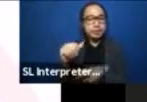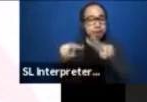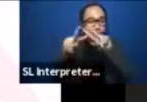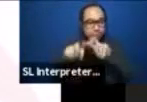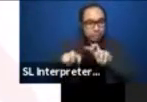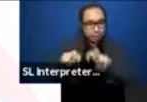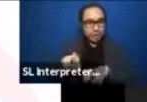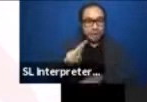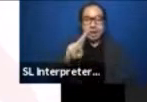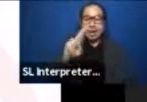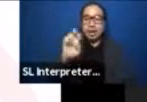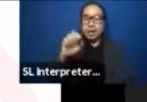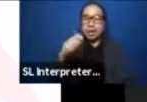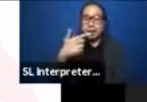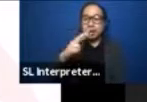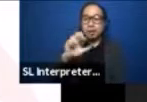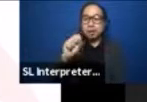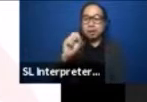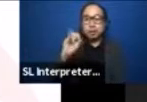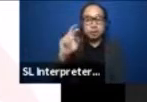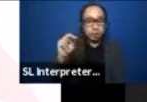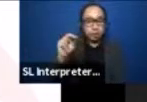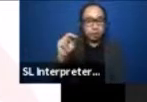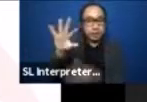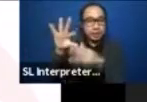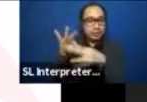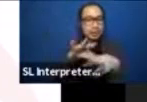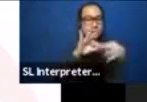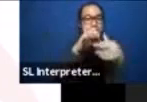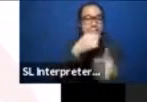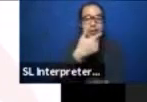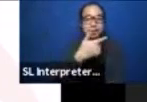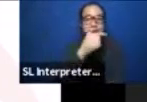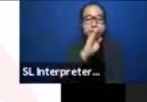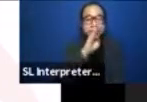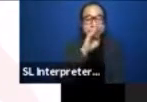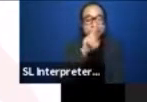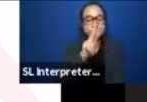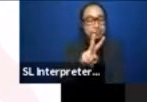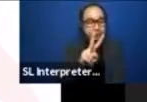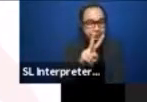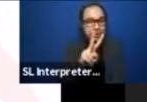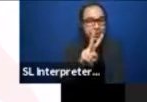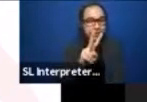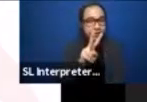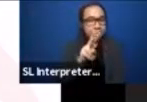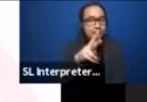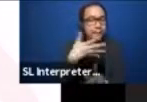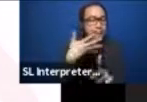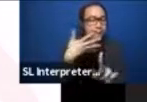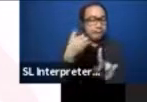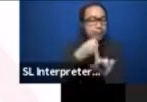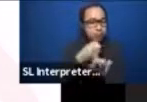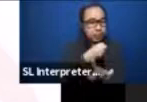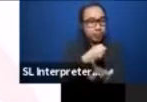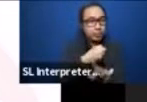used to compare the type of GBV per perpetrators, and the multi-logistic regression analysis were used to see the